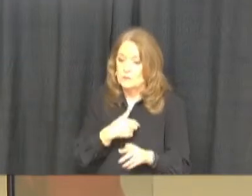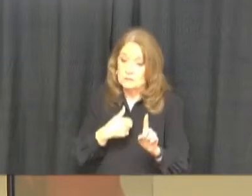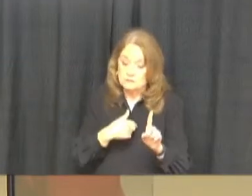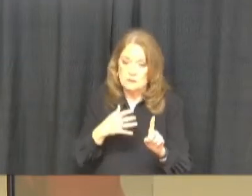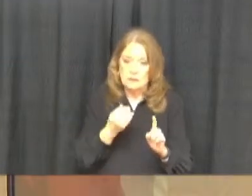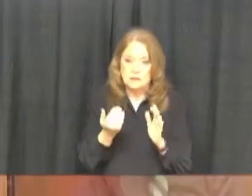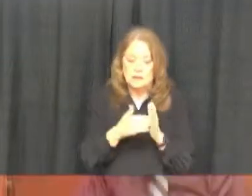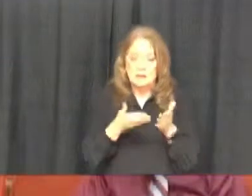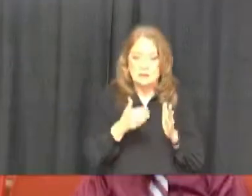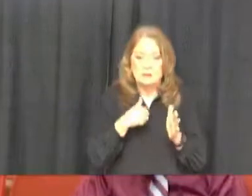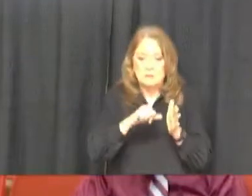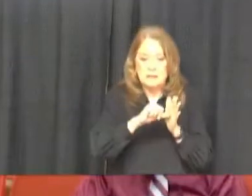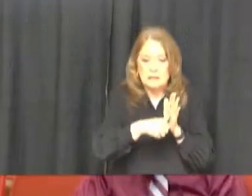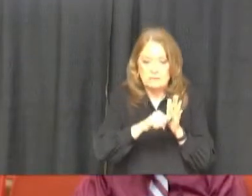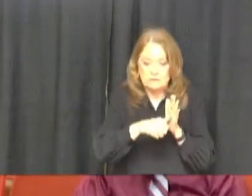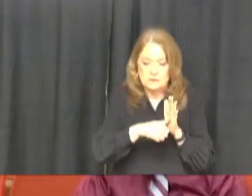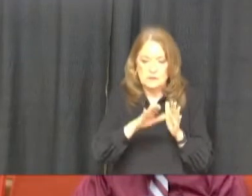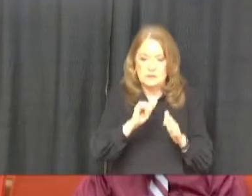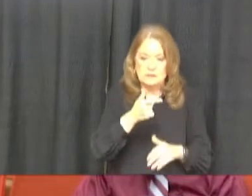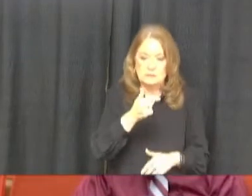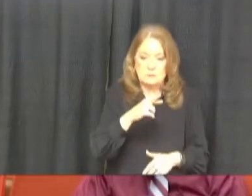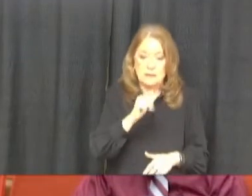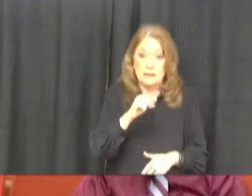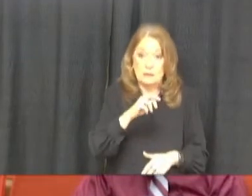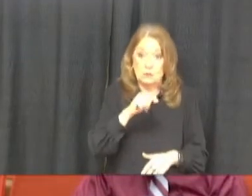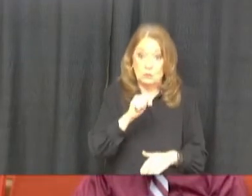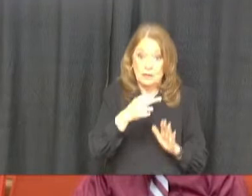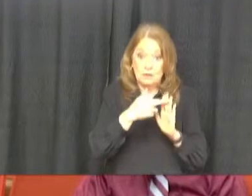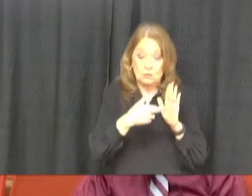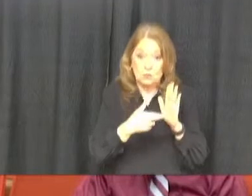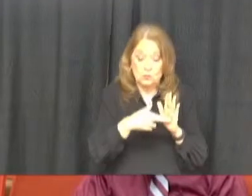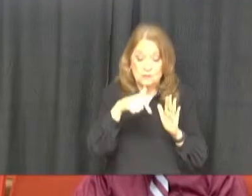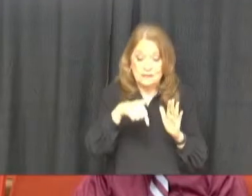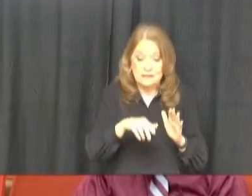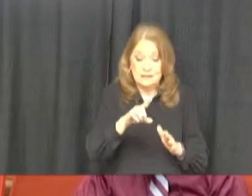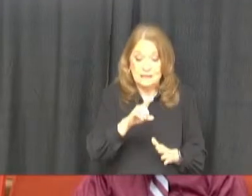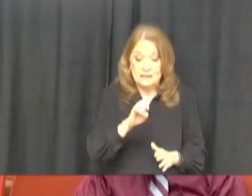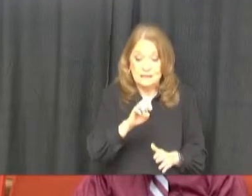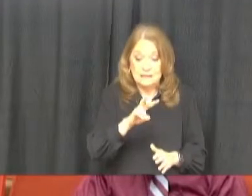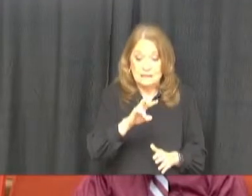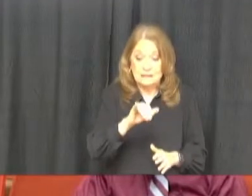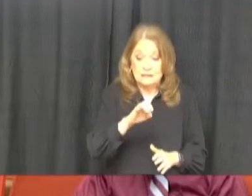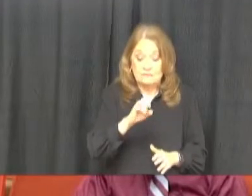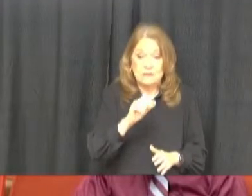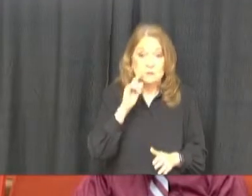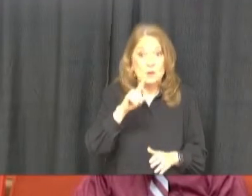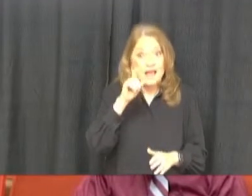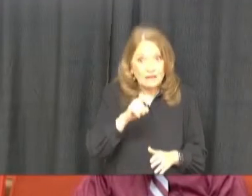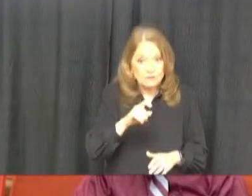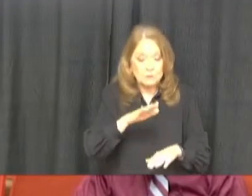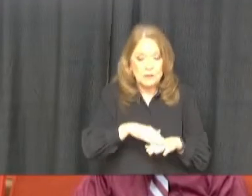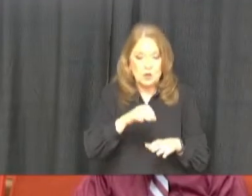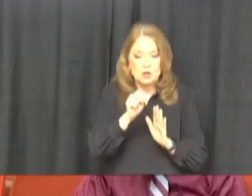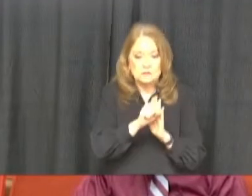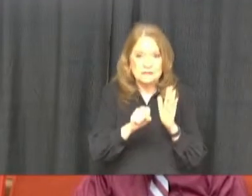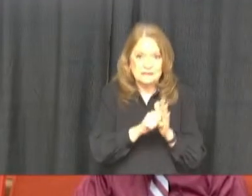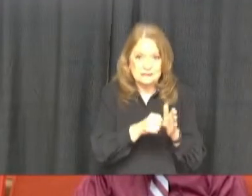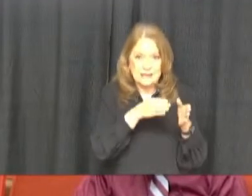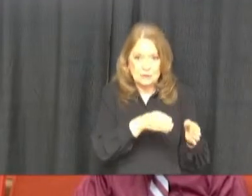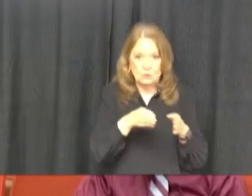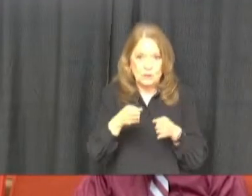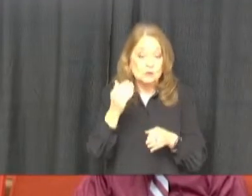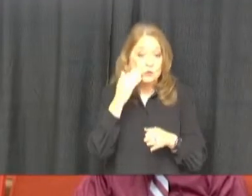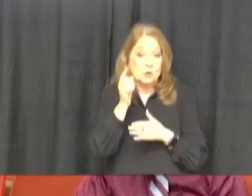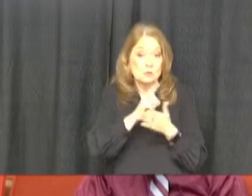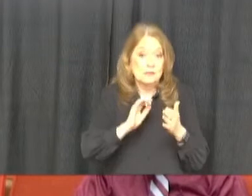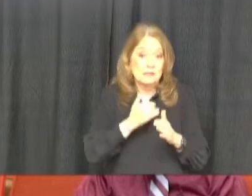me emphasize, by grant rules, these devices will have to be on state routes. Well, you all know the design